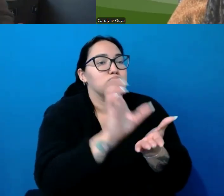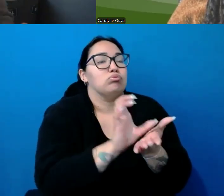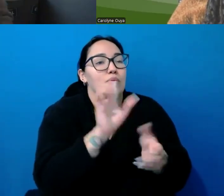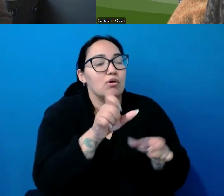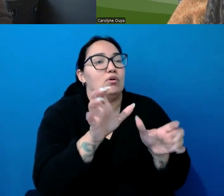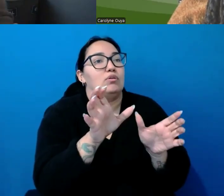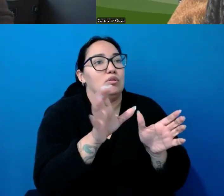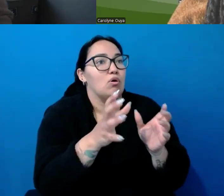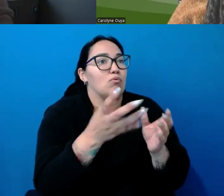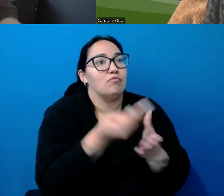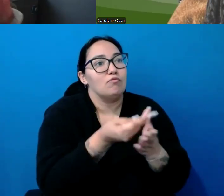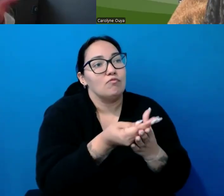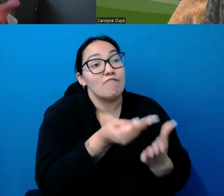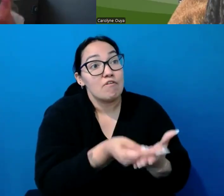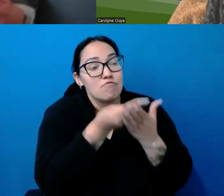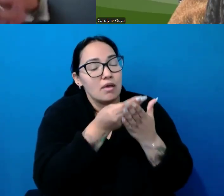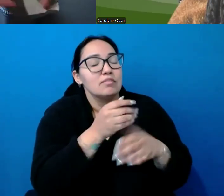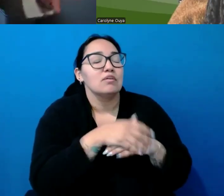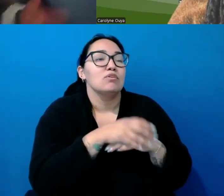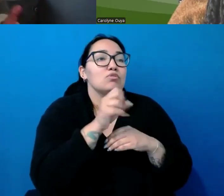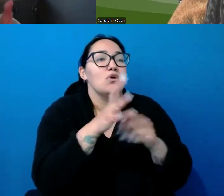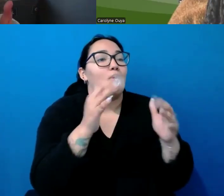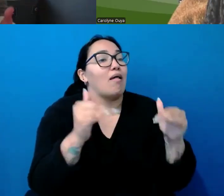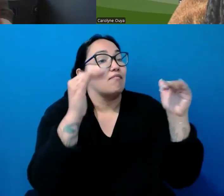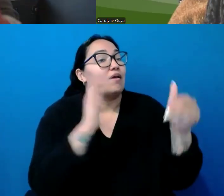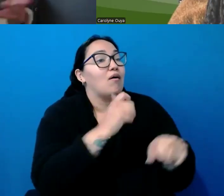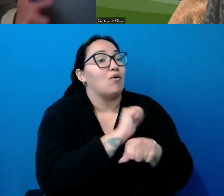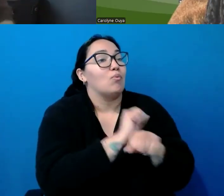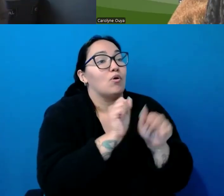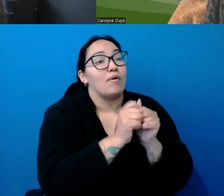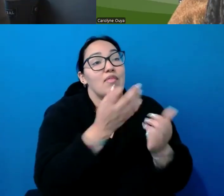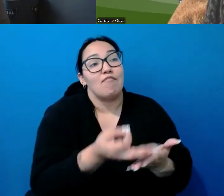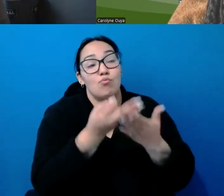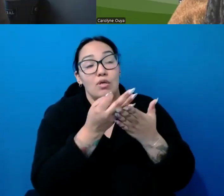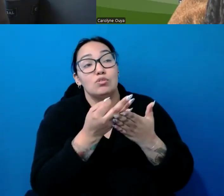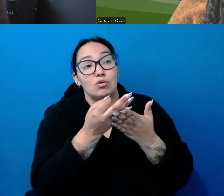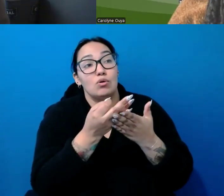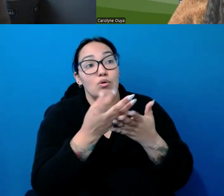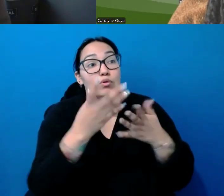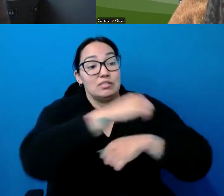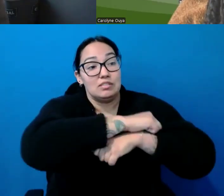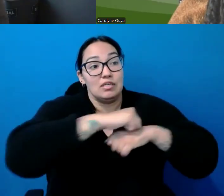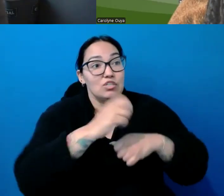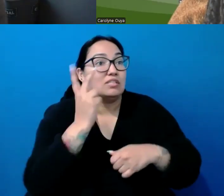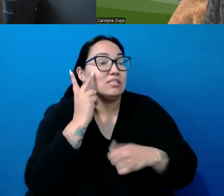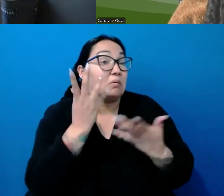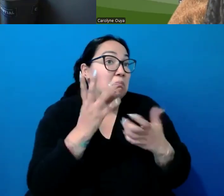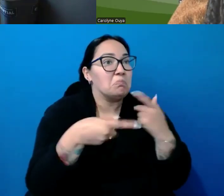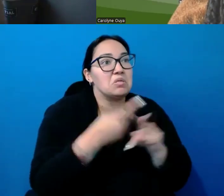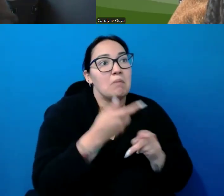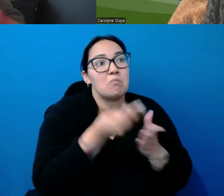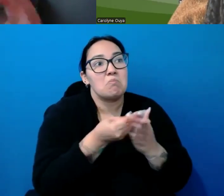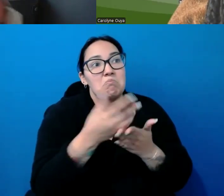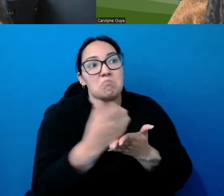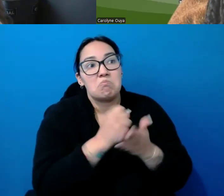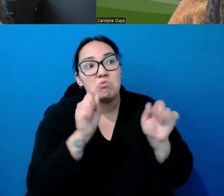our own fundraiser. So elevate our work in a fundraiser platform and see what funding we could bring in. And then from there,